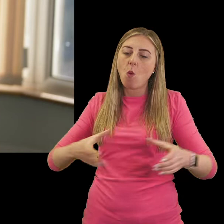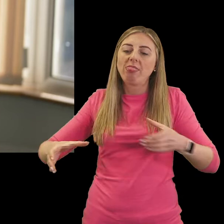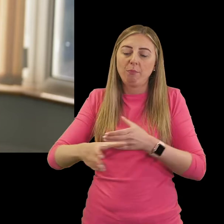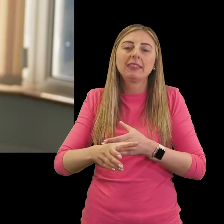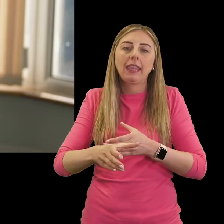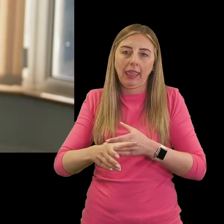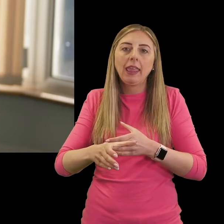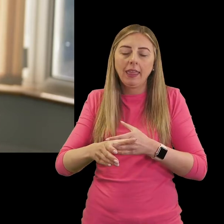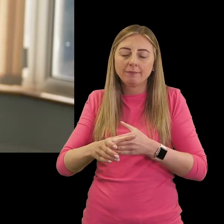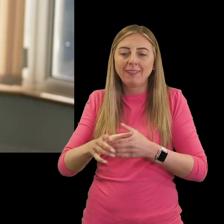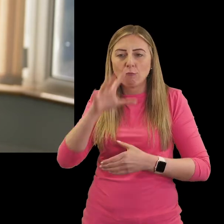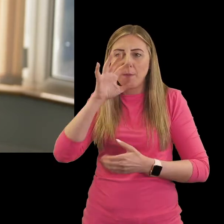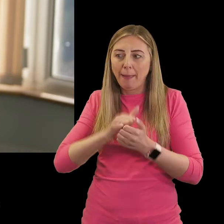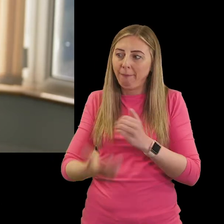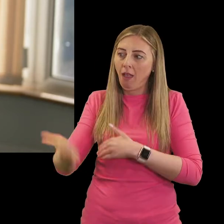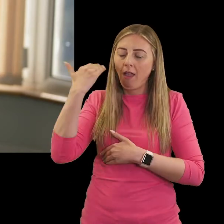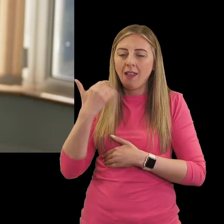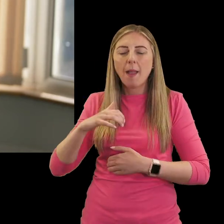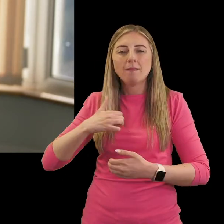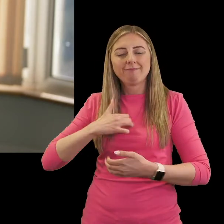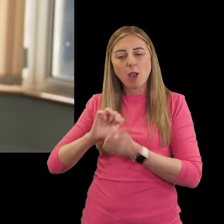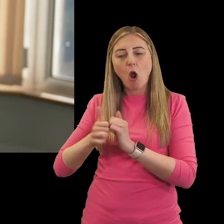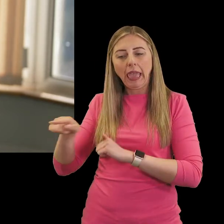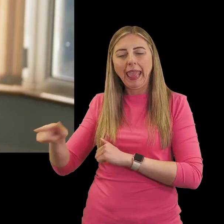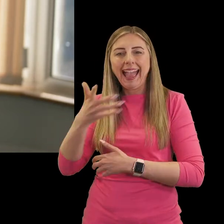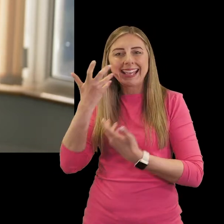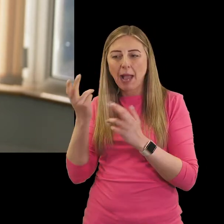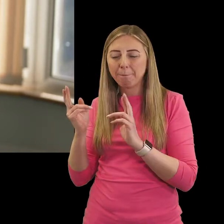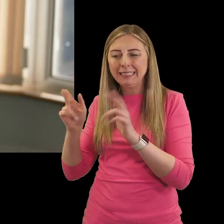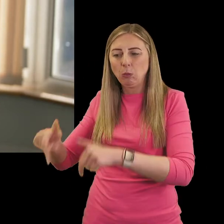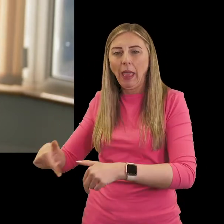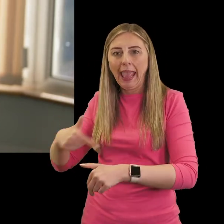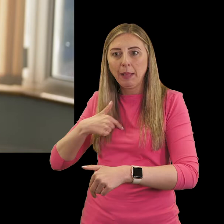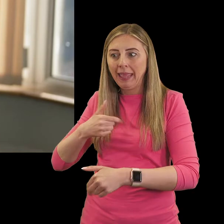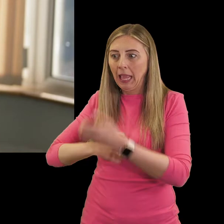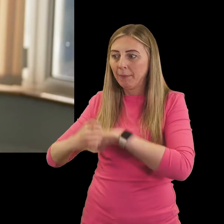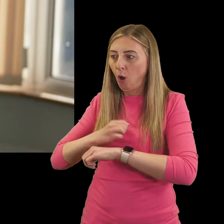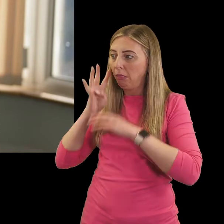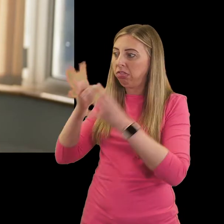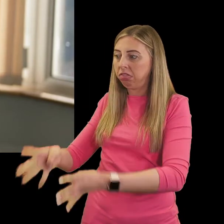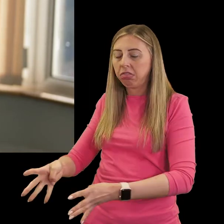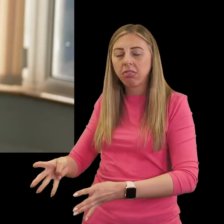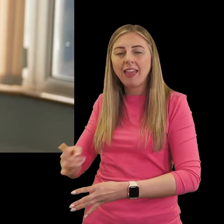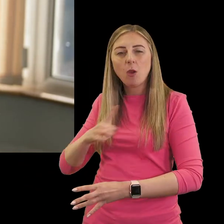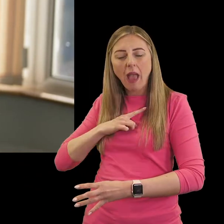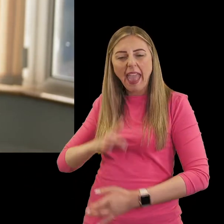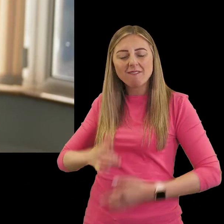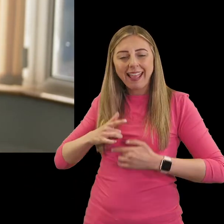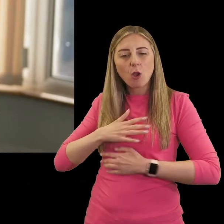When a colleague's cat was sick, I was crying because I was thinking about her cat. I think it's mainly compassion for